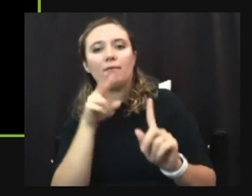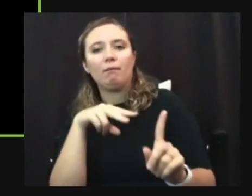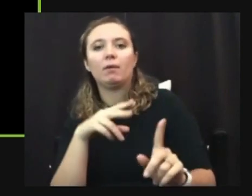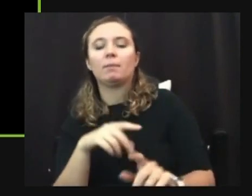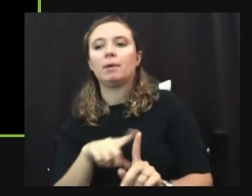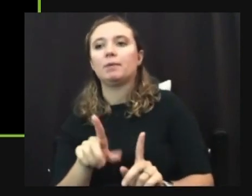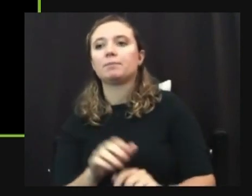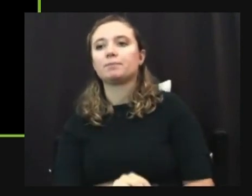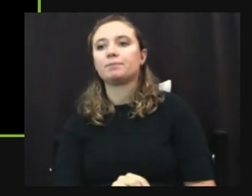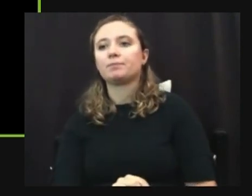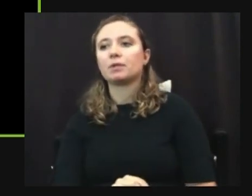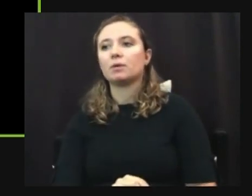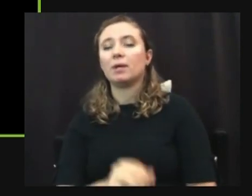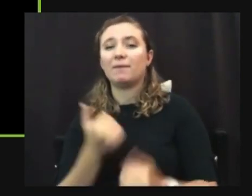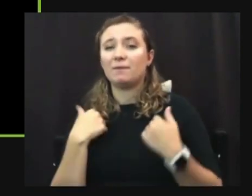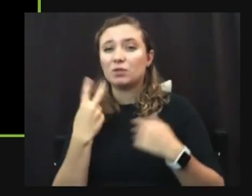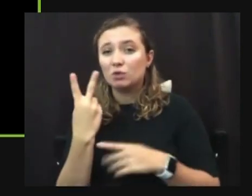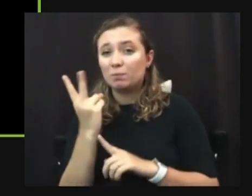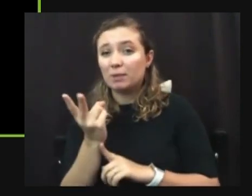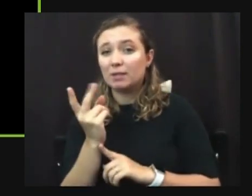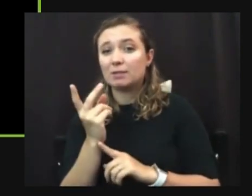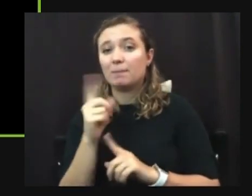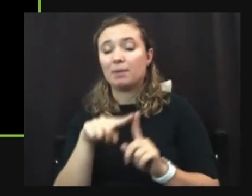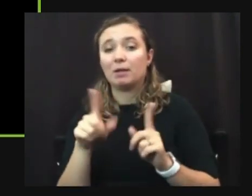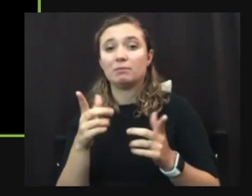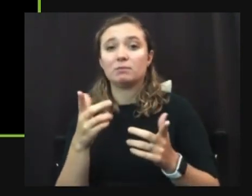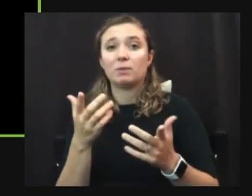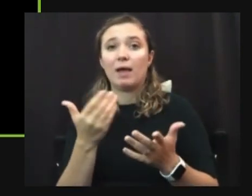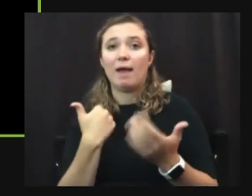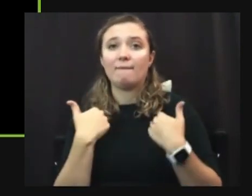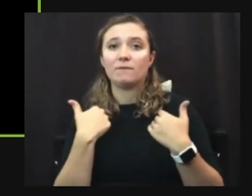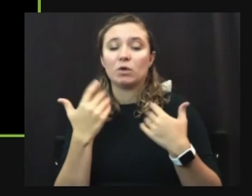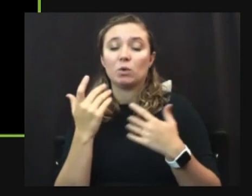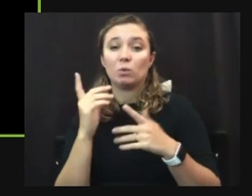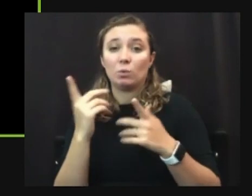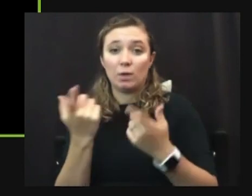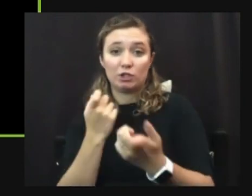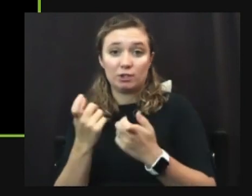left, but there are some questions. 2 minutes. Thanks, Topher.